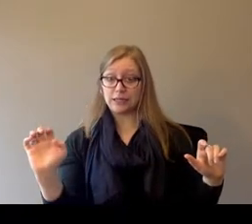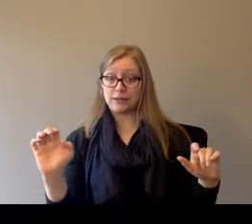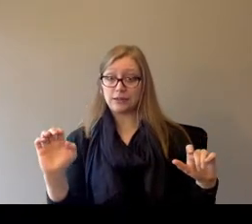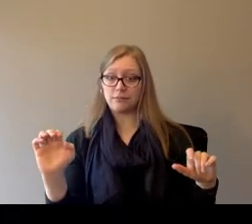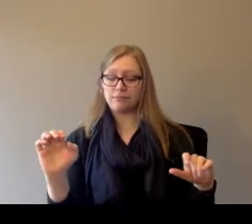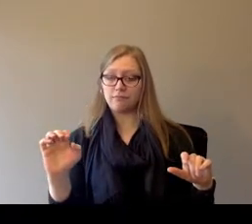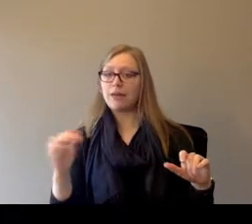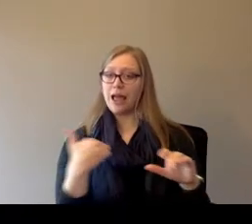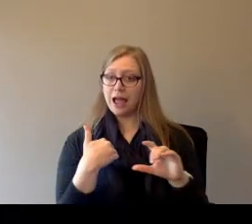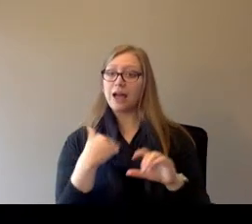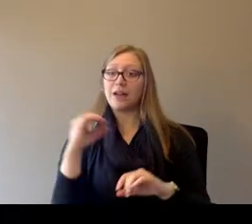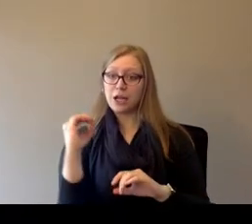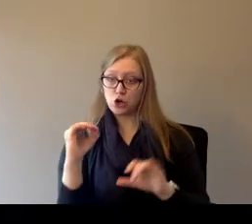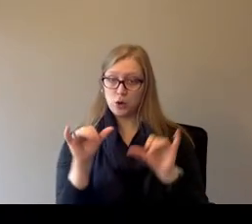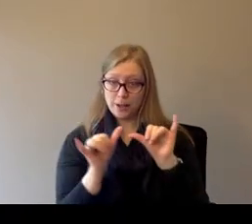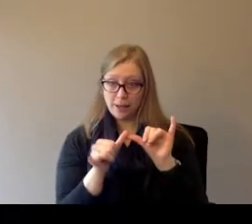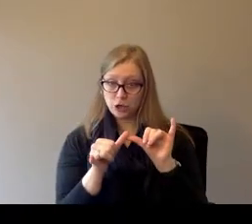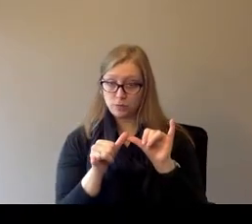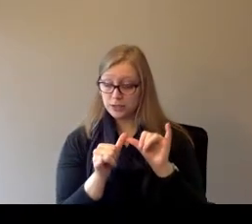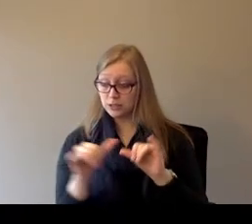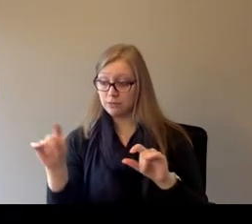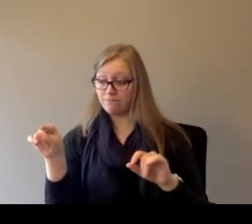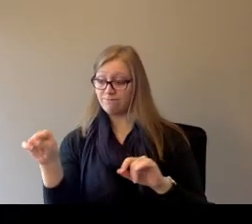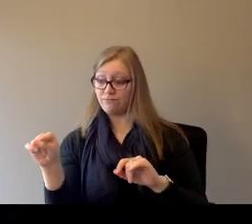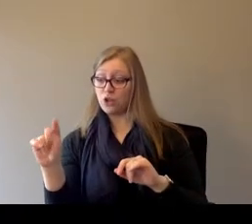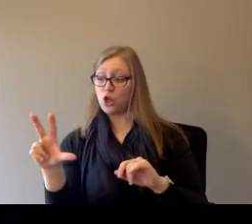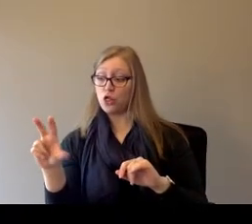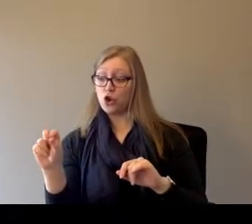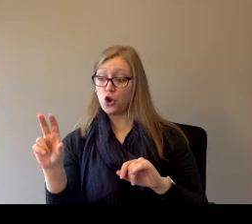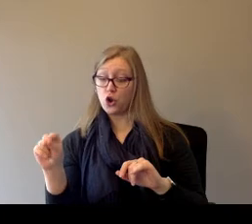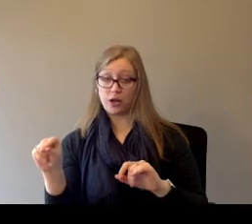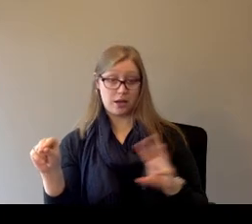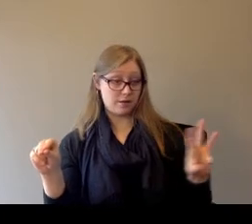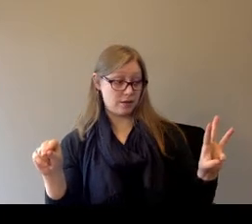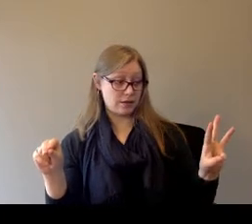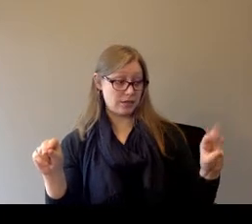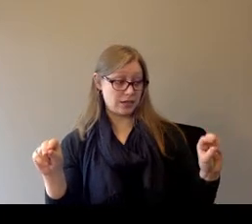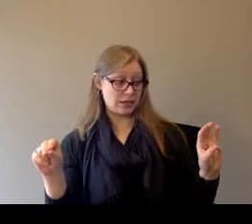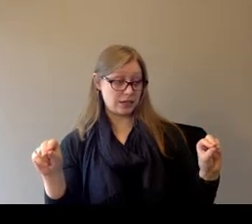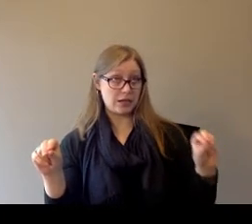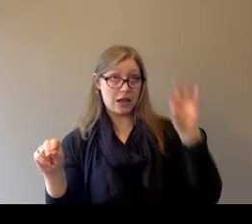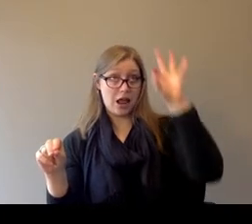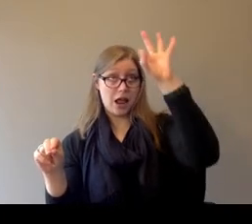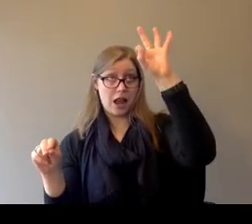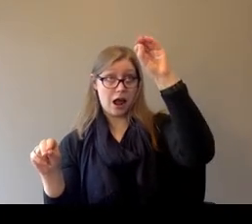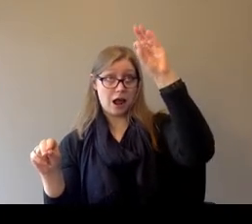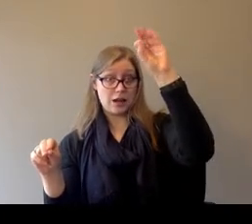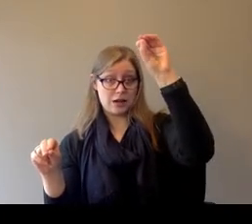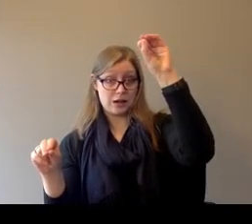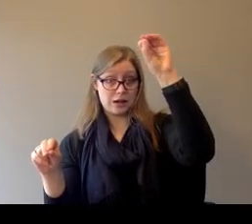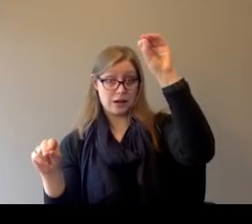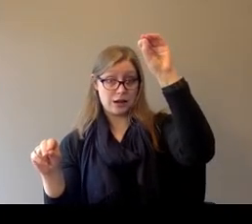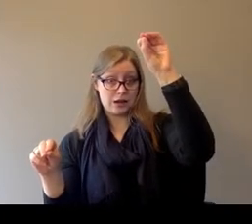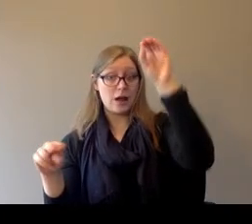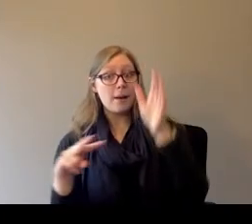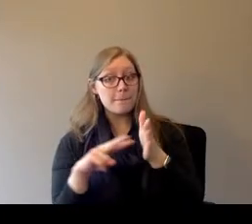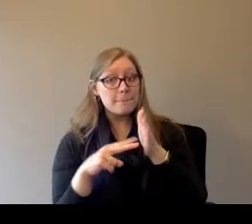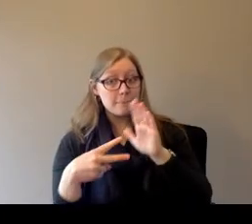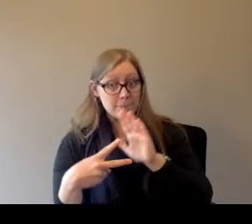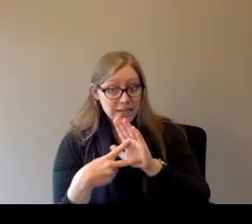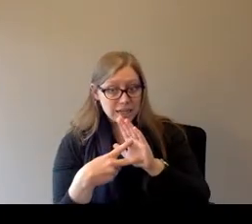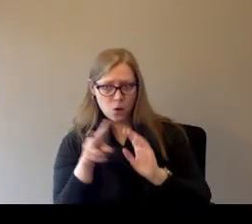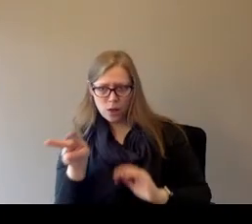degree measures of 30 degrees, 60 degrees, and 90 degrees. And based on